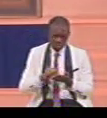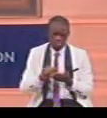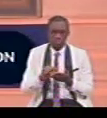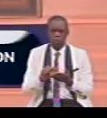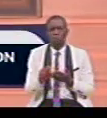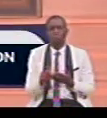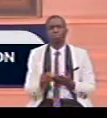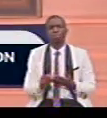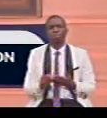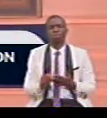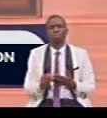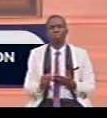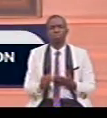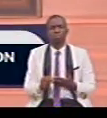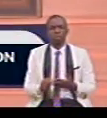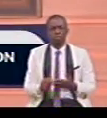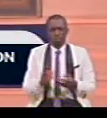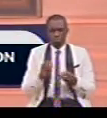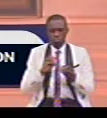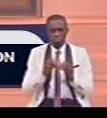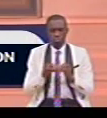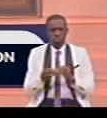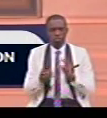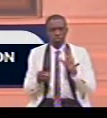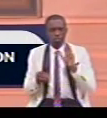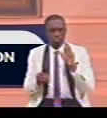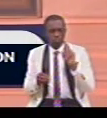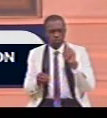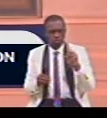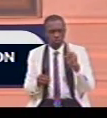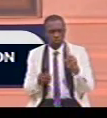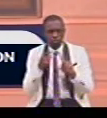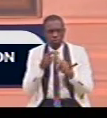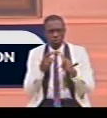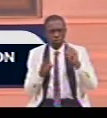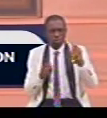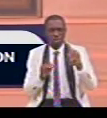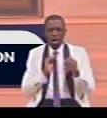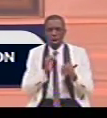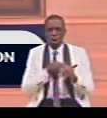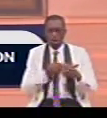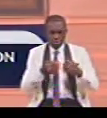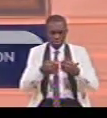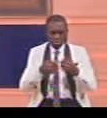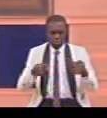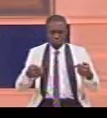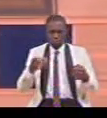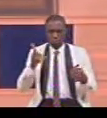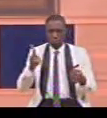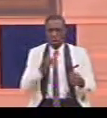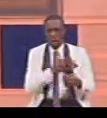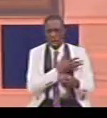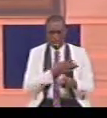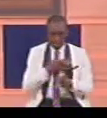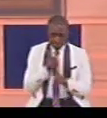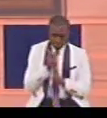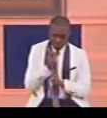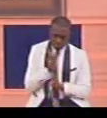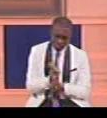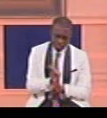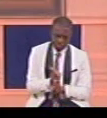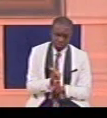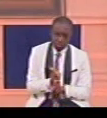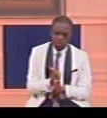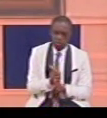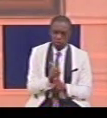at number one our separation and preservation from the world number one our separation from the world